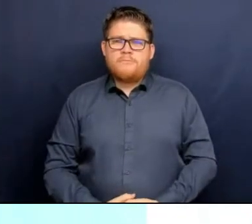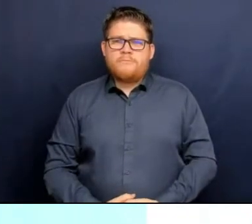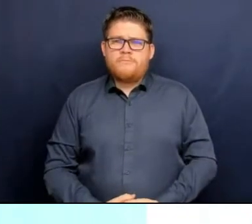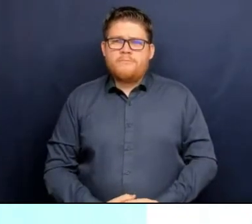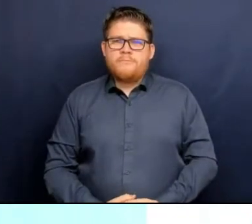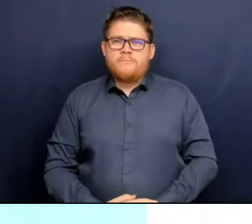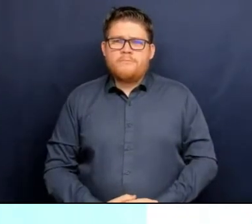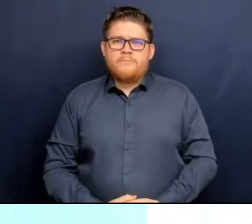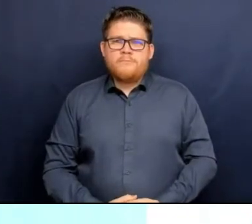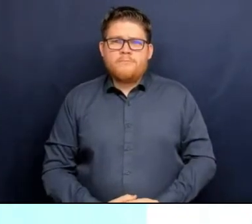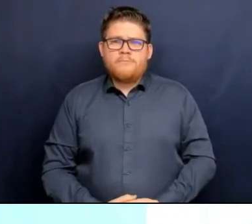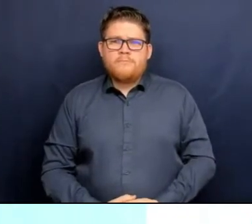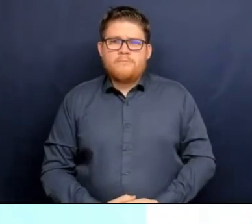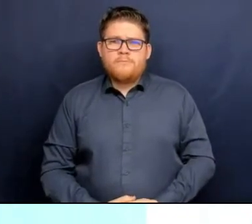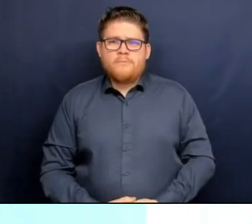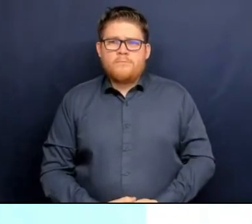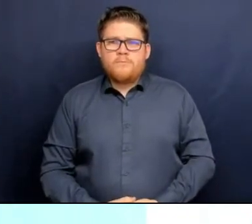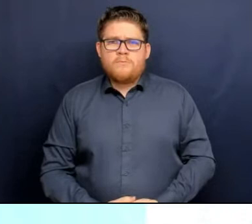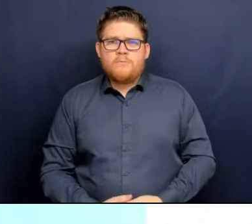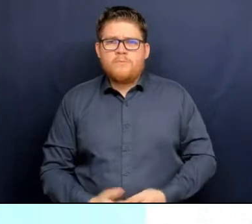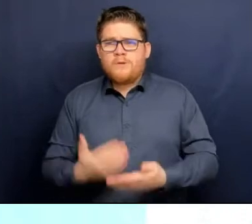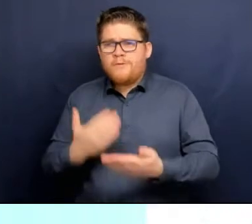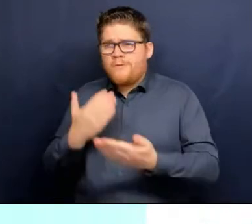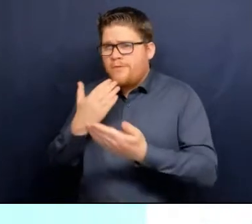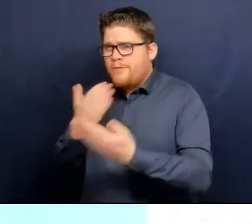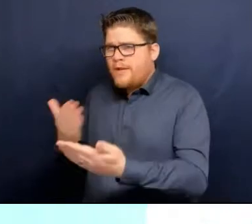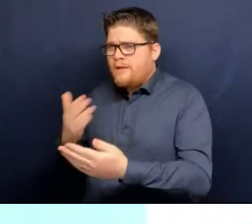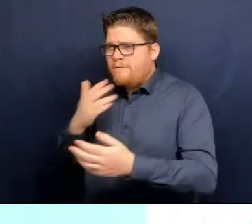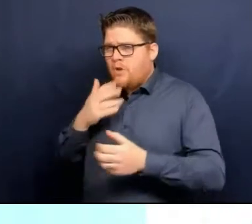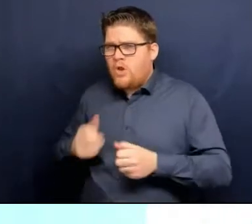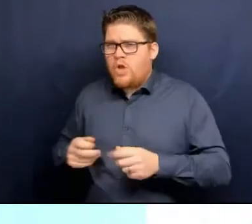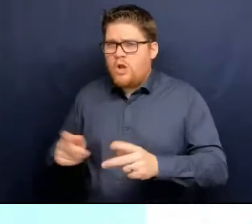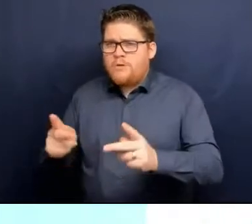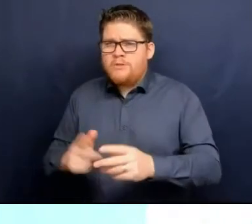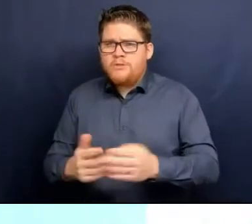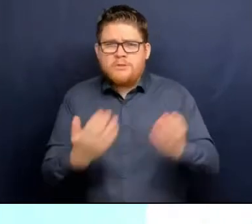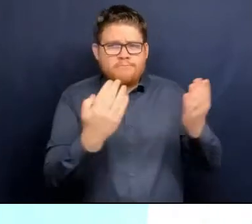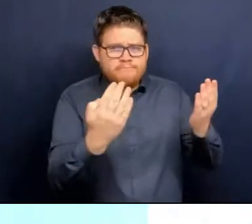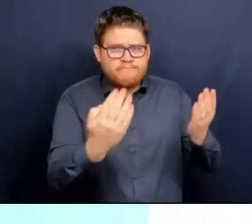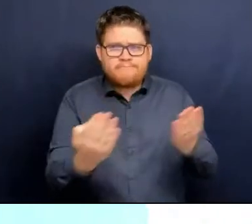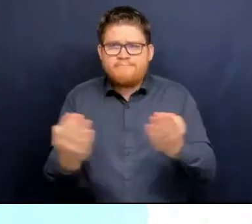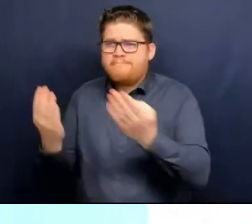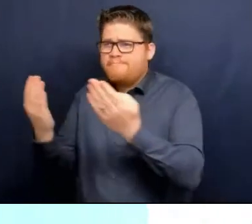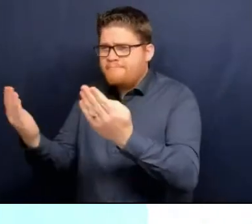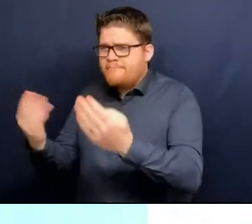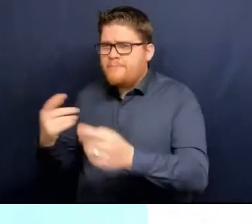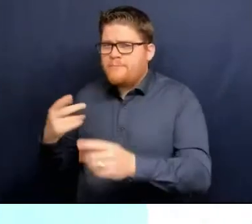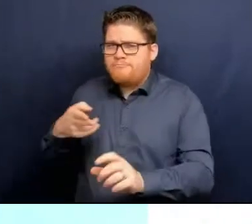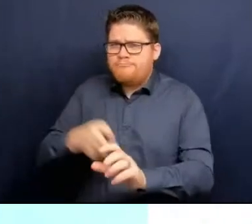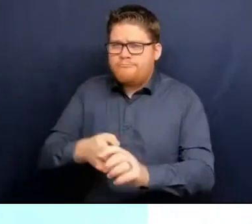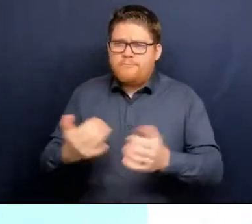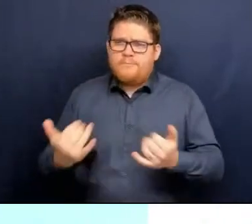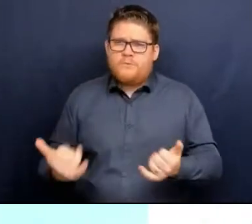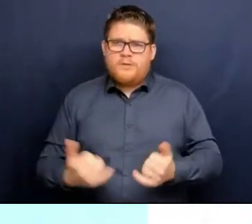this opportunity this morning. I raise my hands to each and every one. Aishkwa siem.